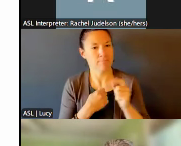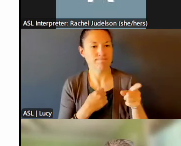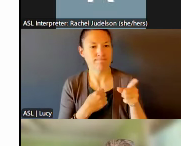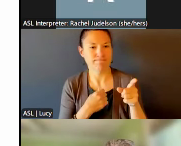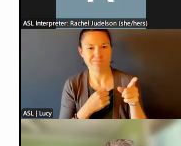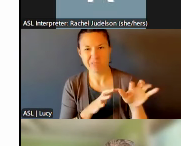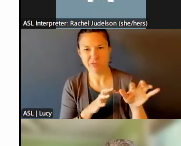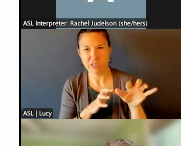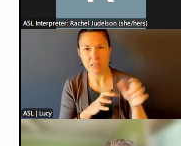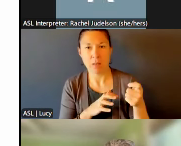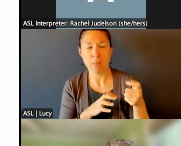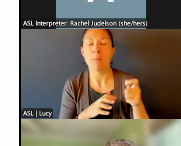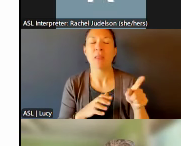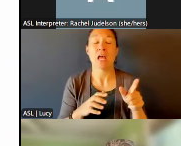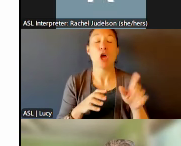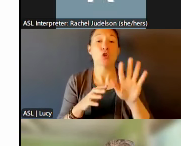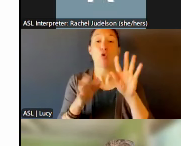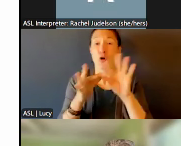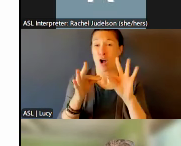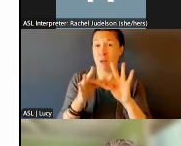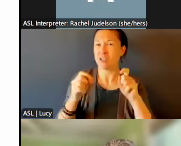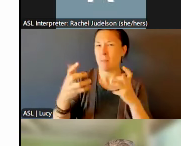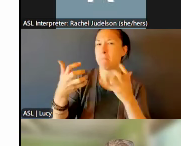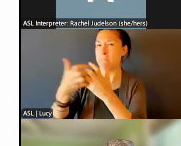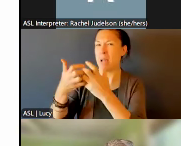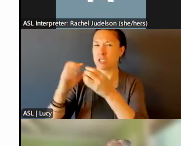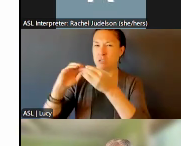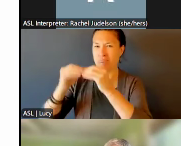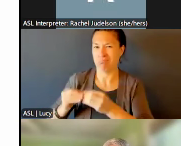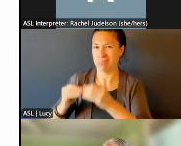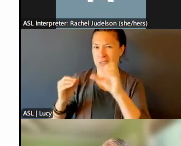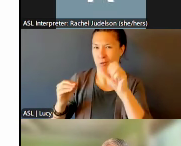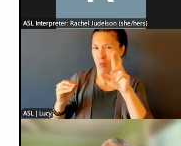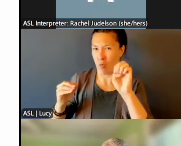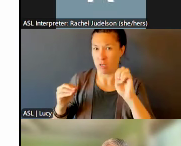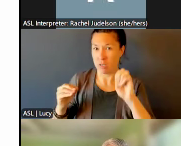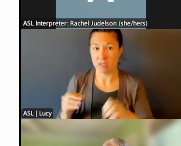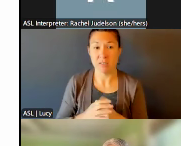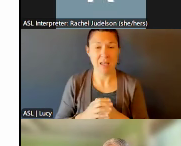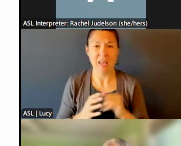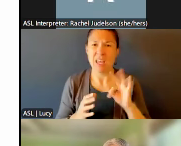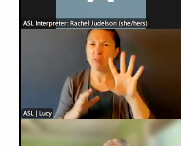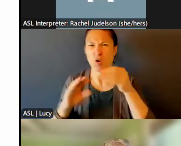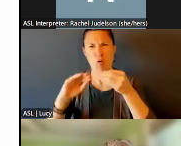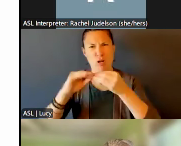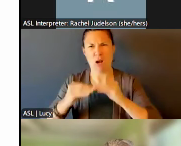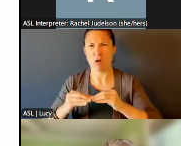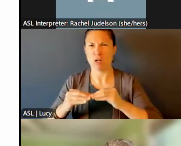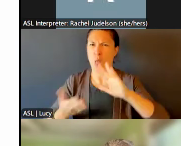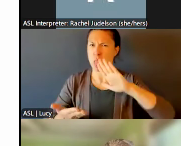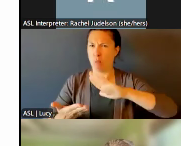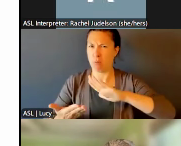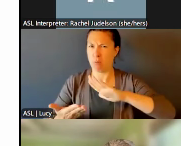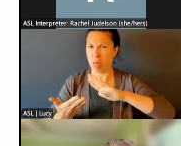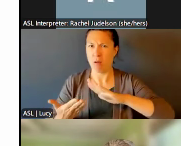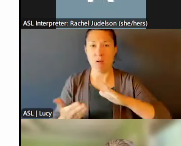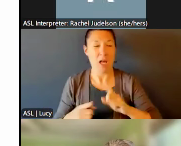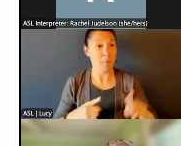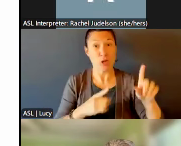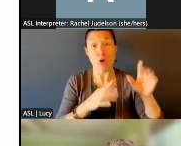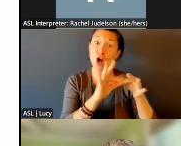very low ranking, but then your comments are just effusive with praise. So I'm saying be positive,